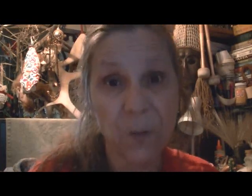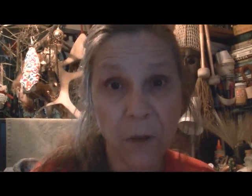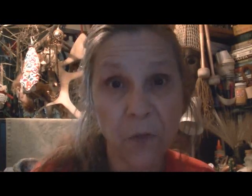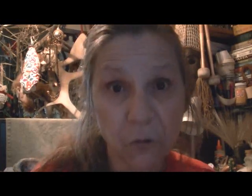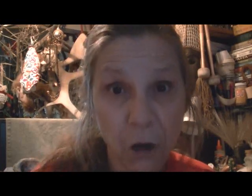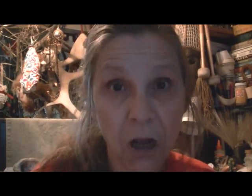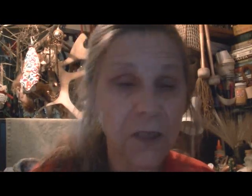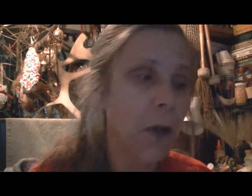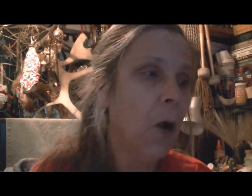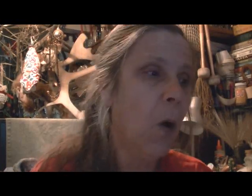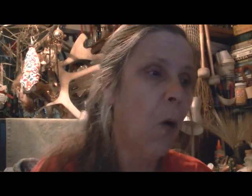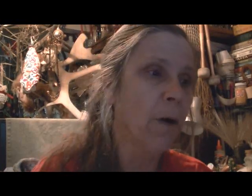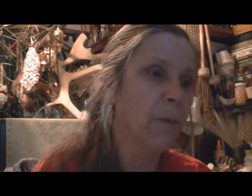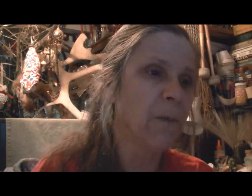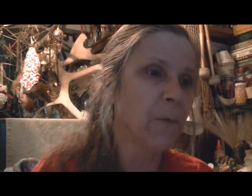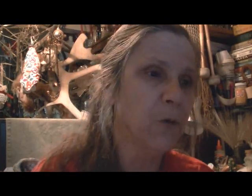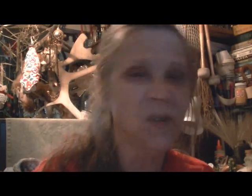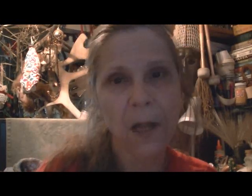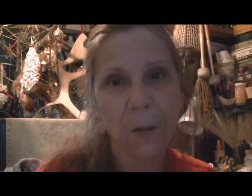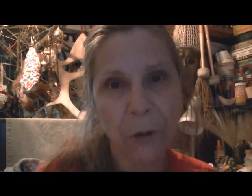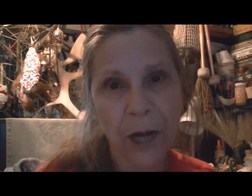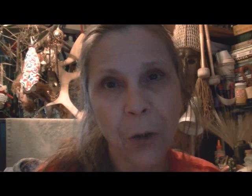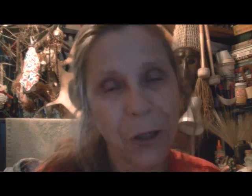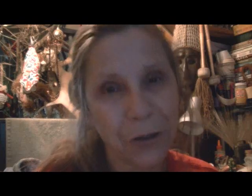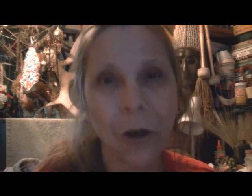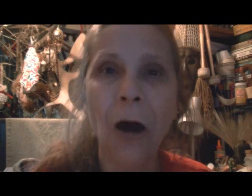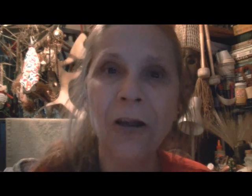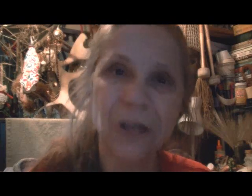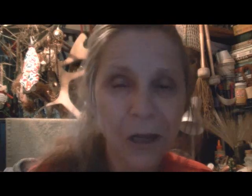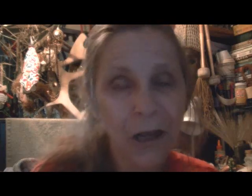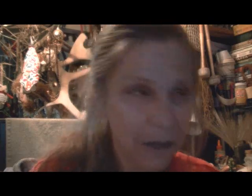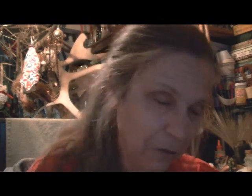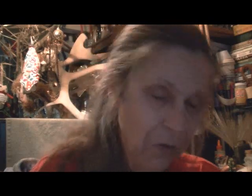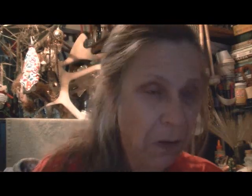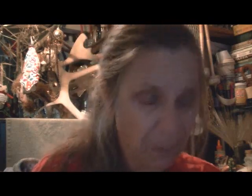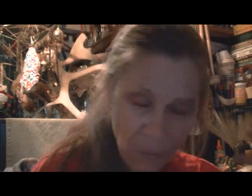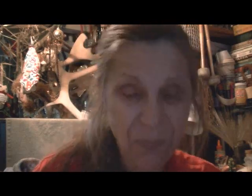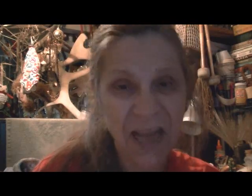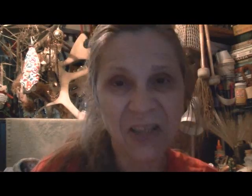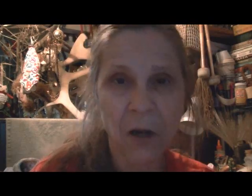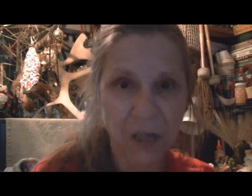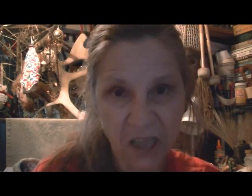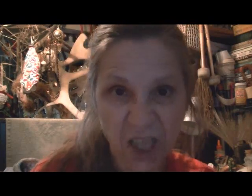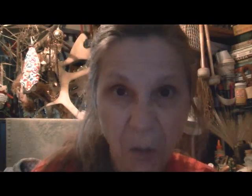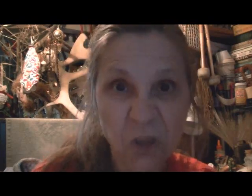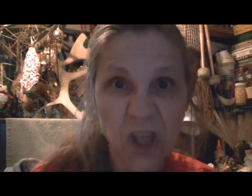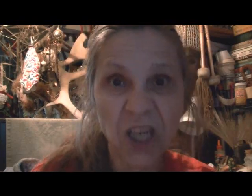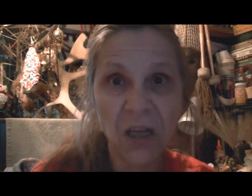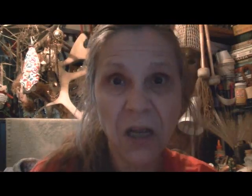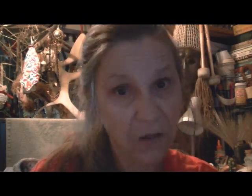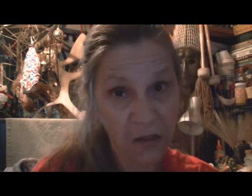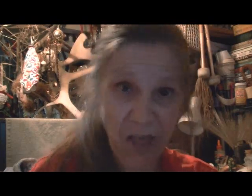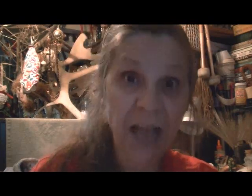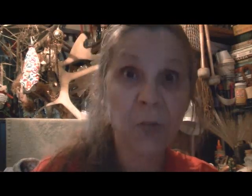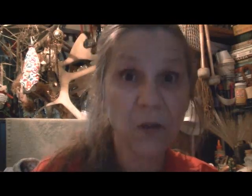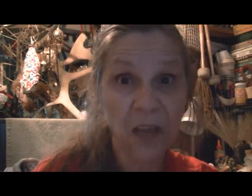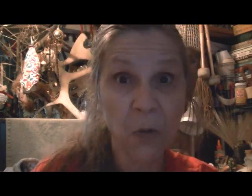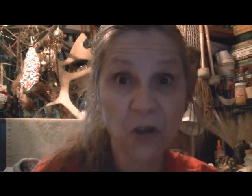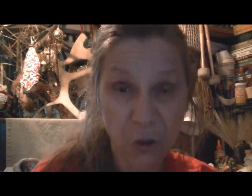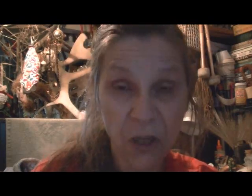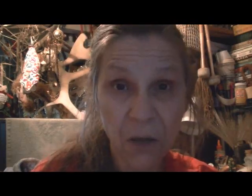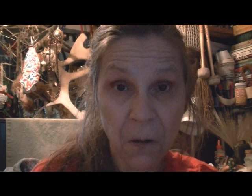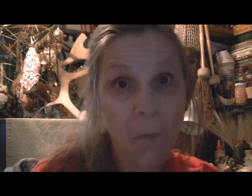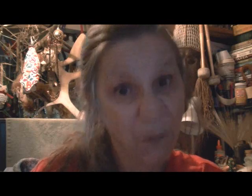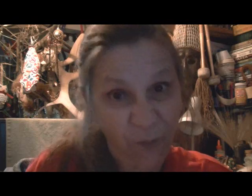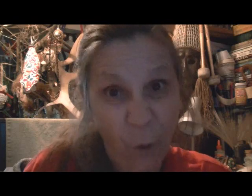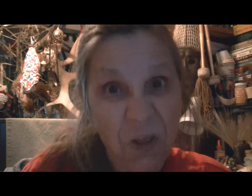who experiment with drugs, or people who celebrate going to college based on an assumption that that's what they